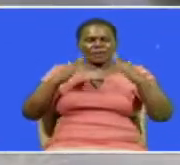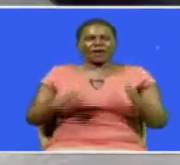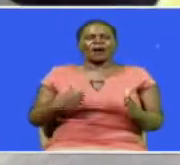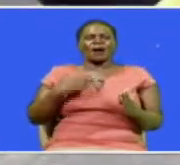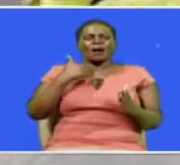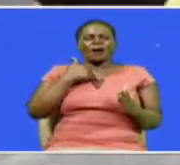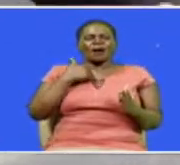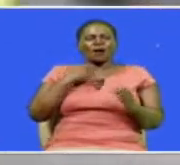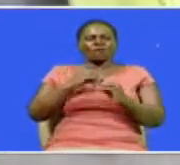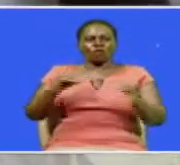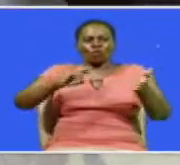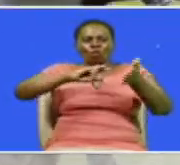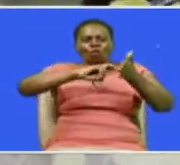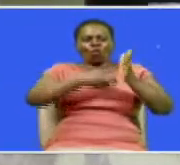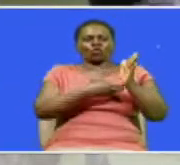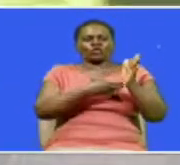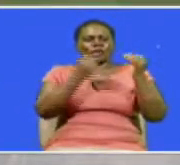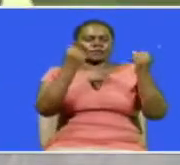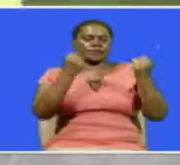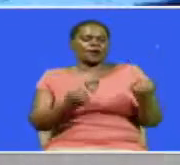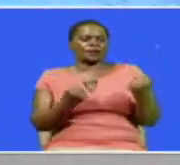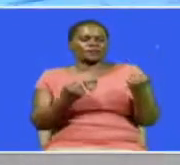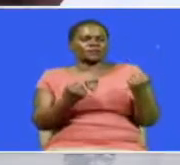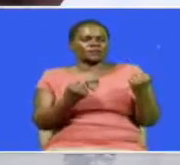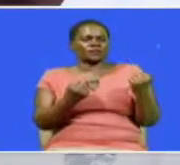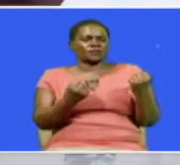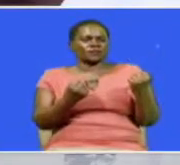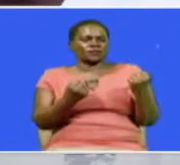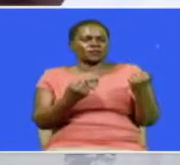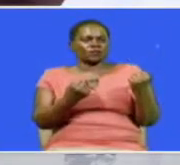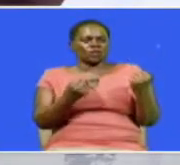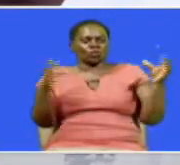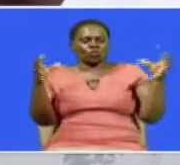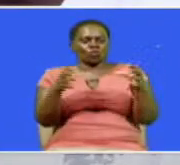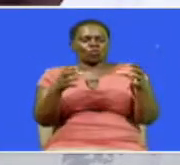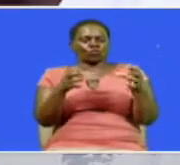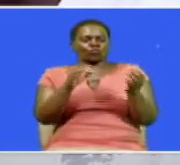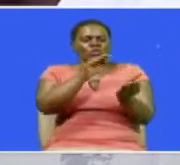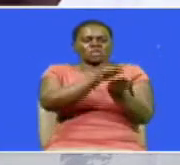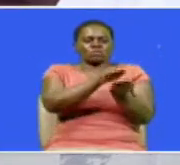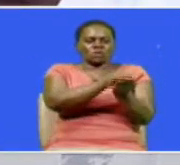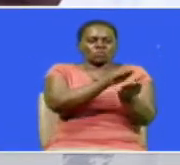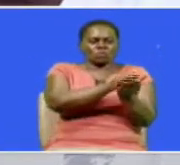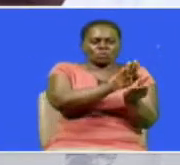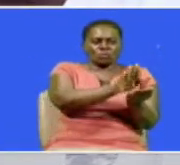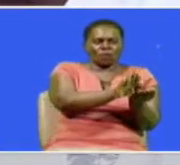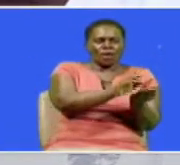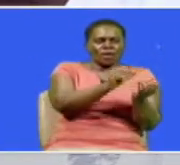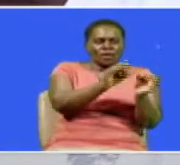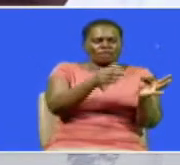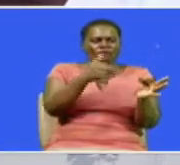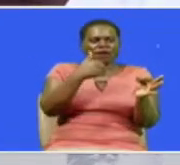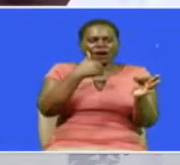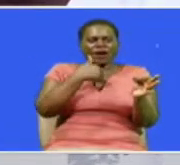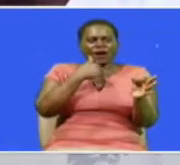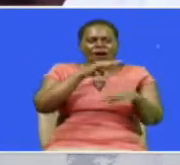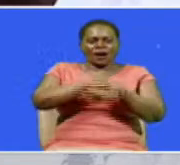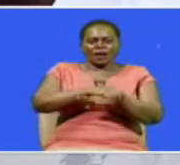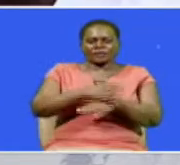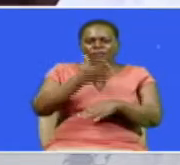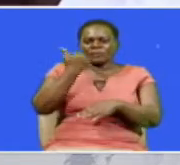doesn't have contracts, then it's very difficult for you as a club to maintain them if they get a better